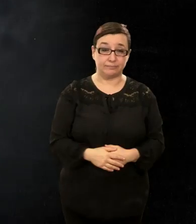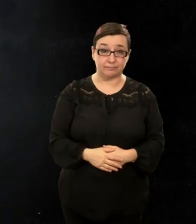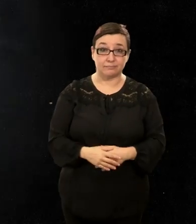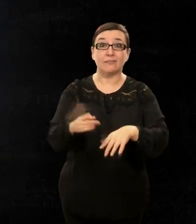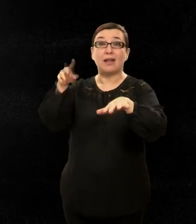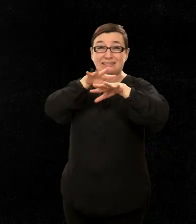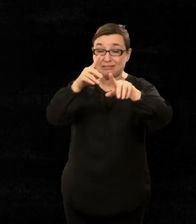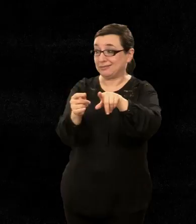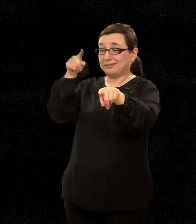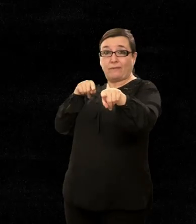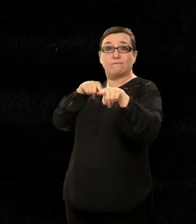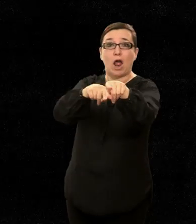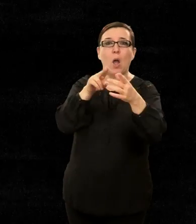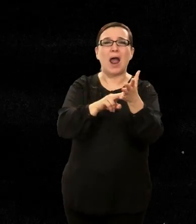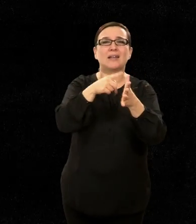canteen assistant Tommy Brown.